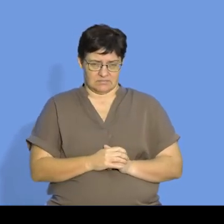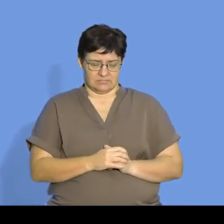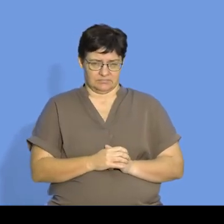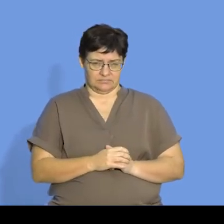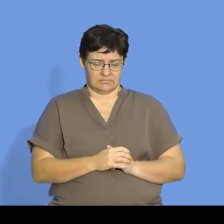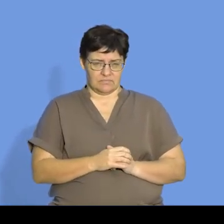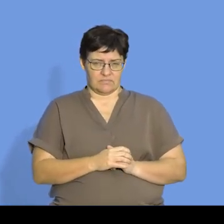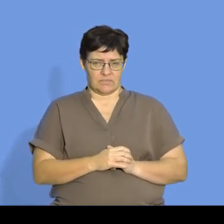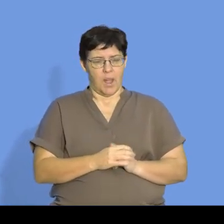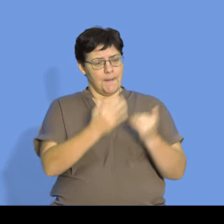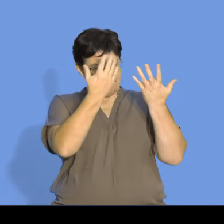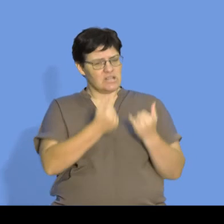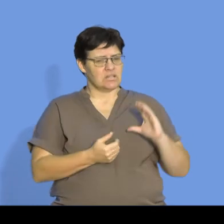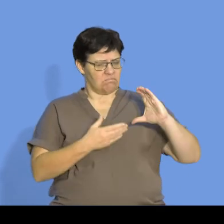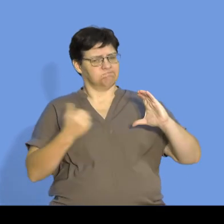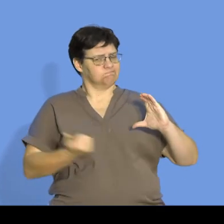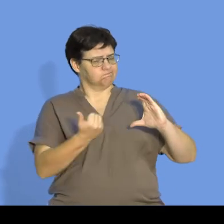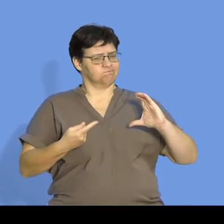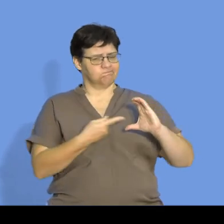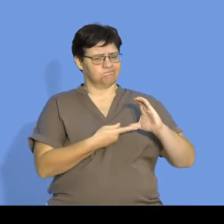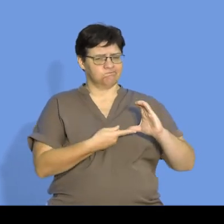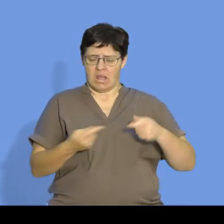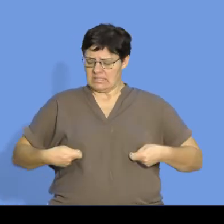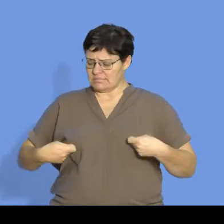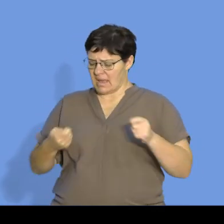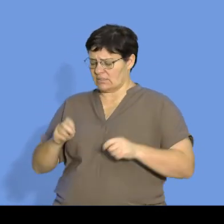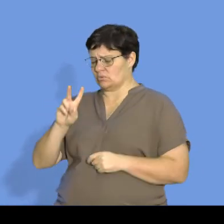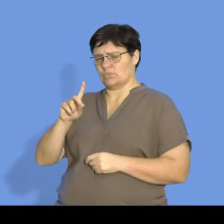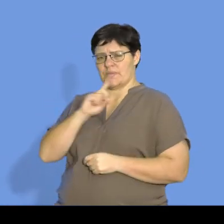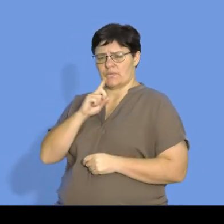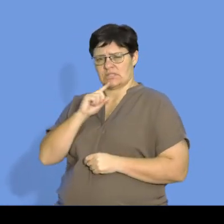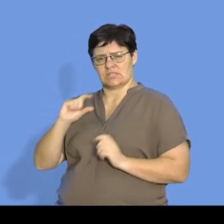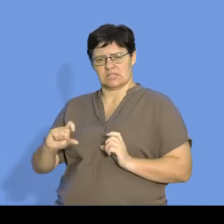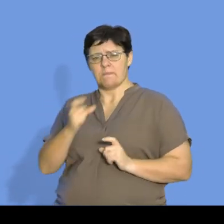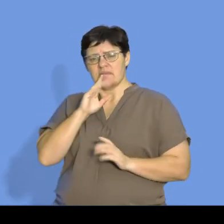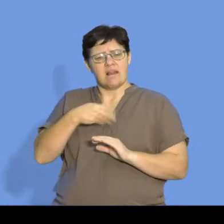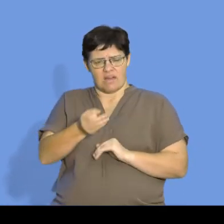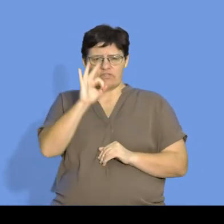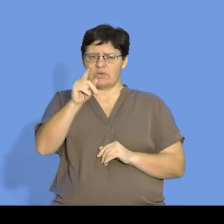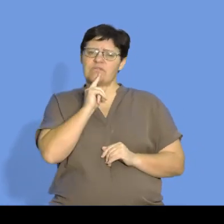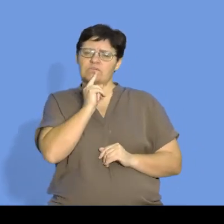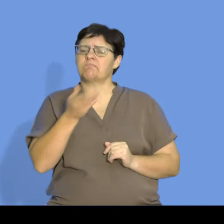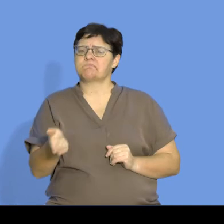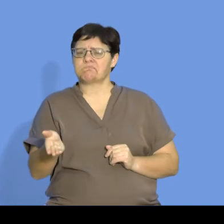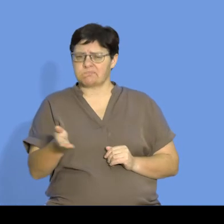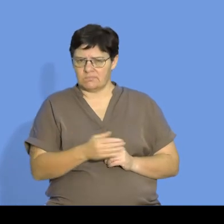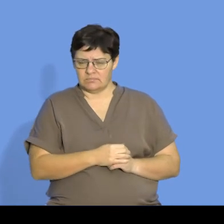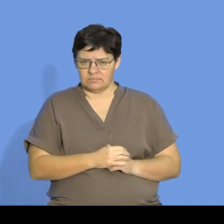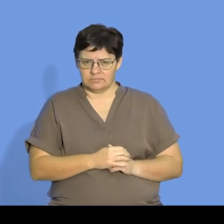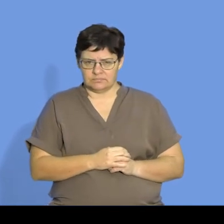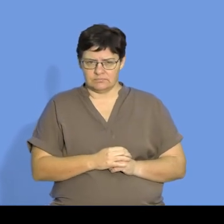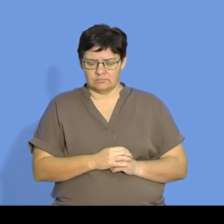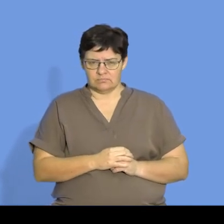Rand, right? So she budgeted 5,000, she spent 2,000. Now,